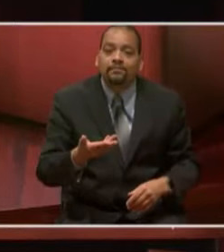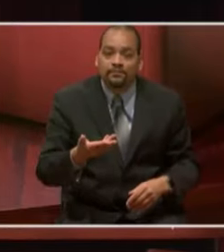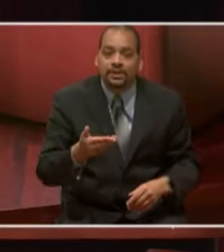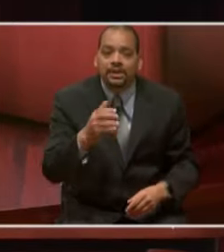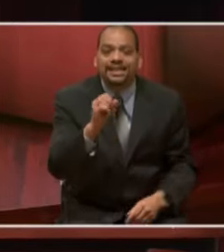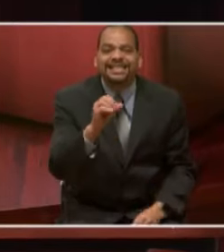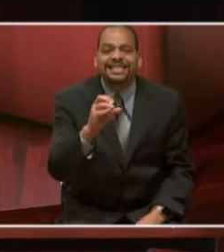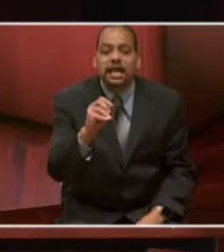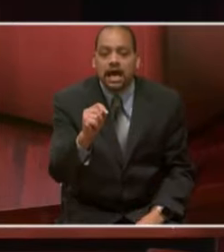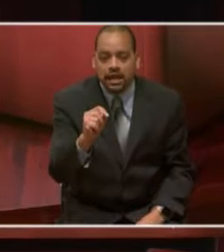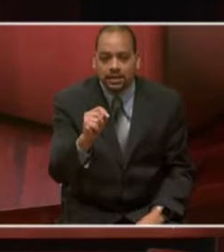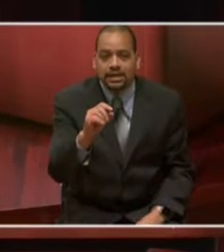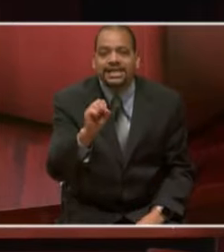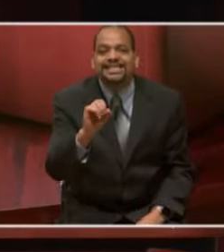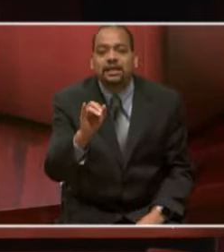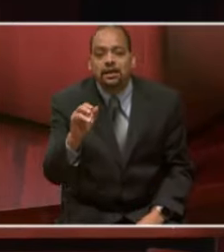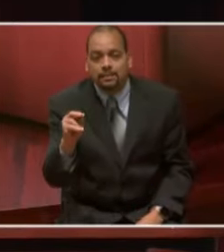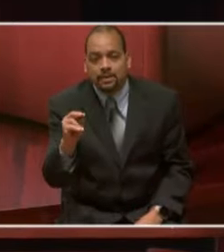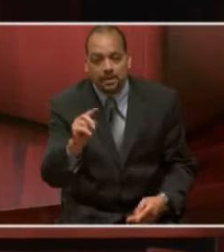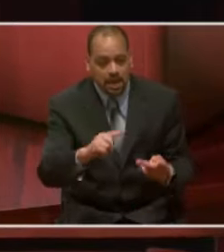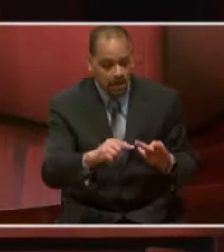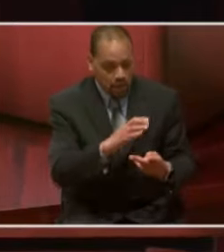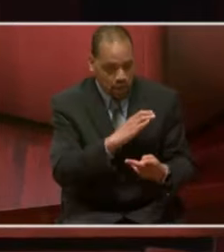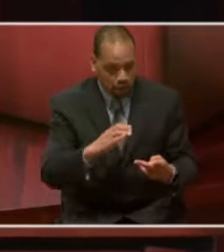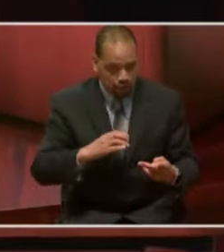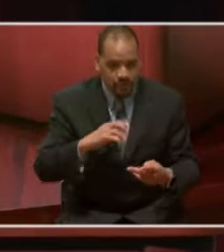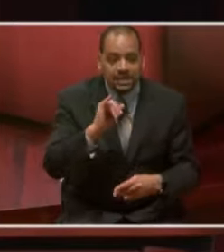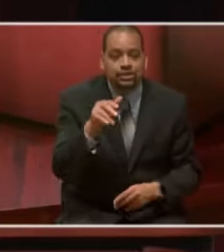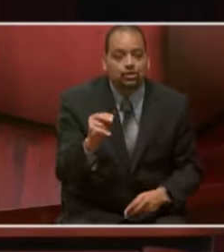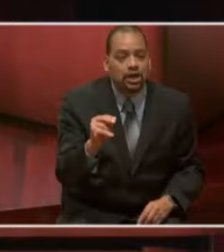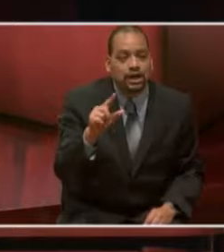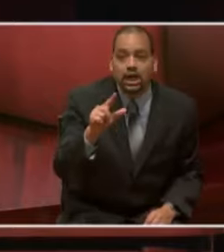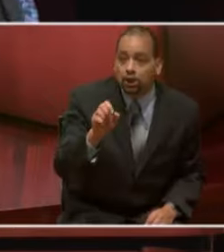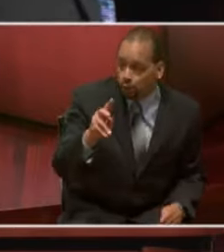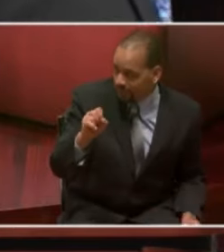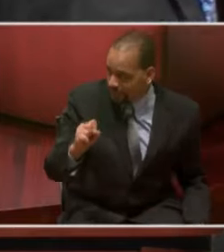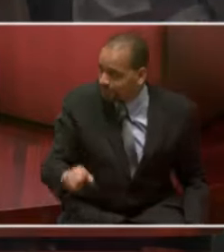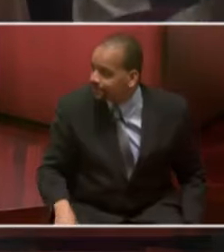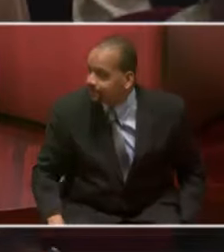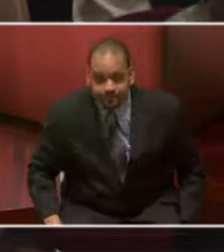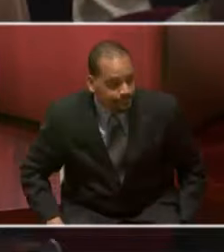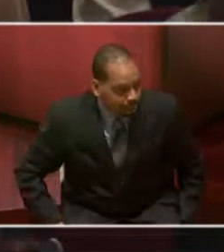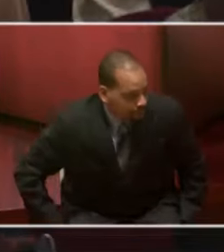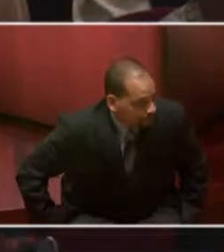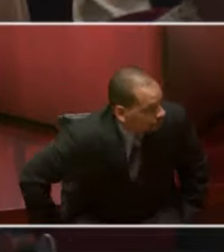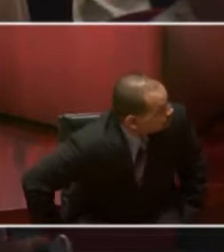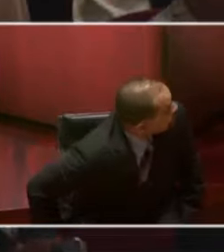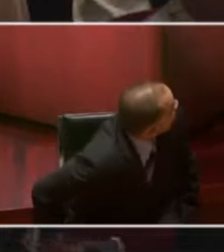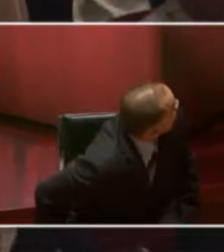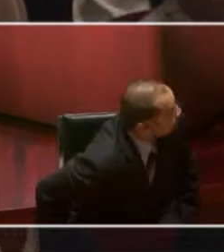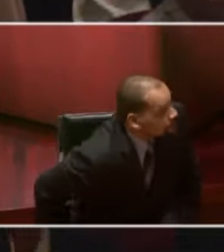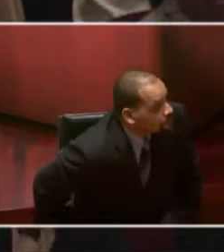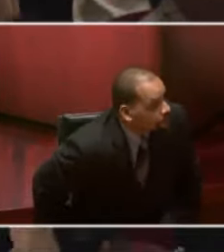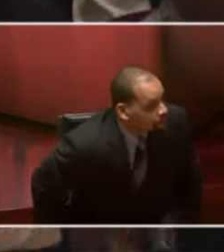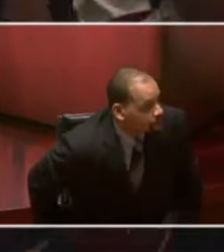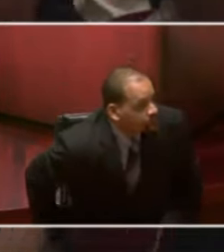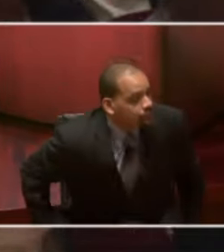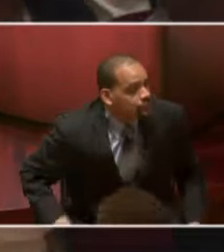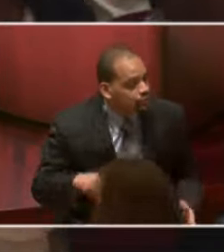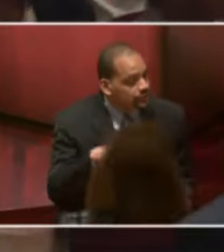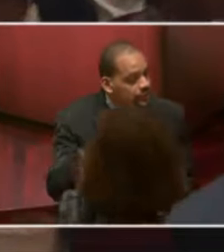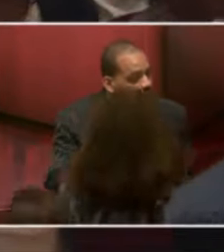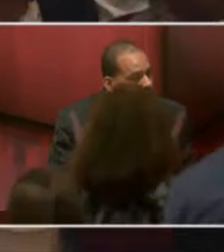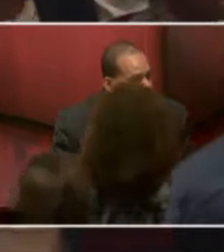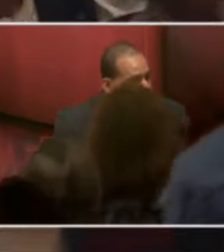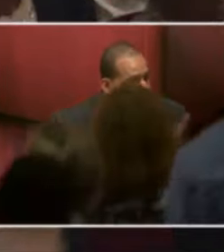prison in the segregated South of the United States in the 1960s, when even the prisons